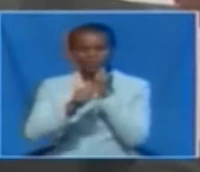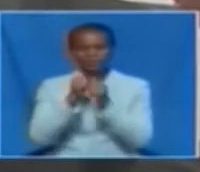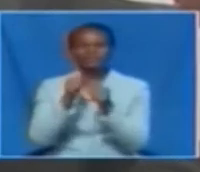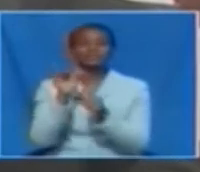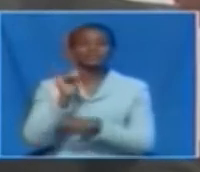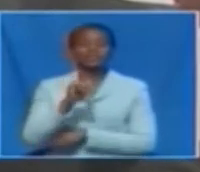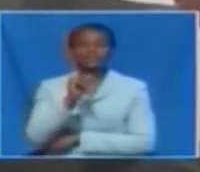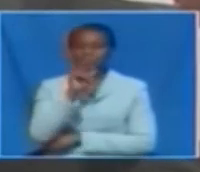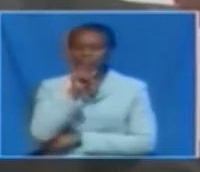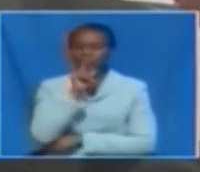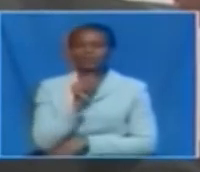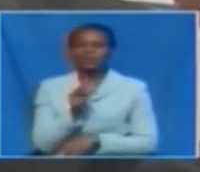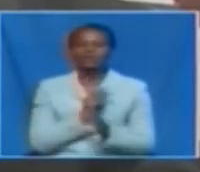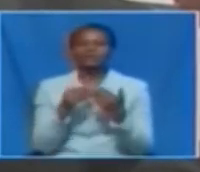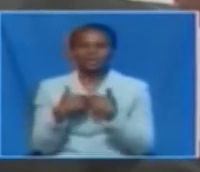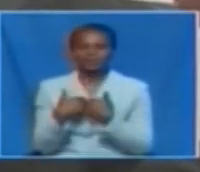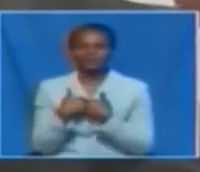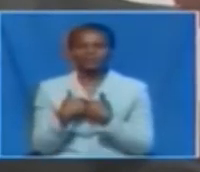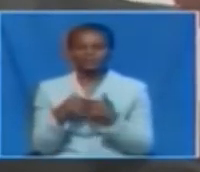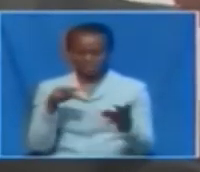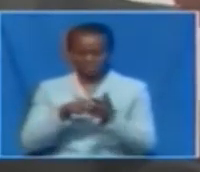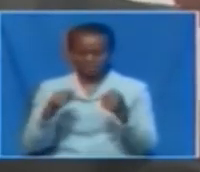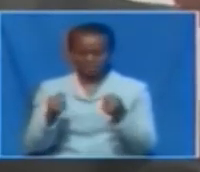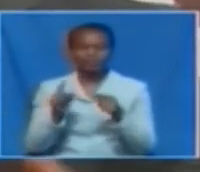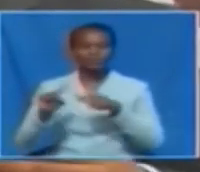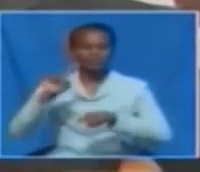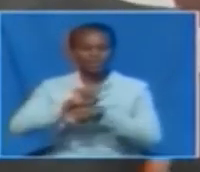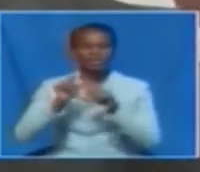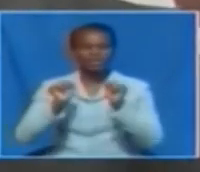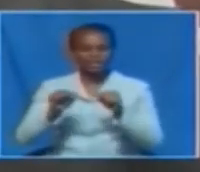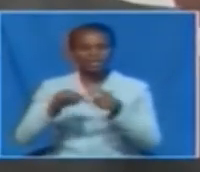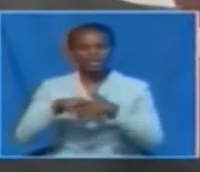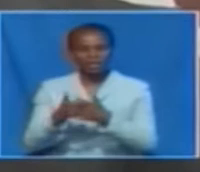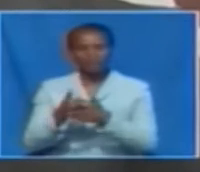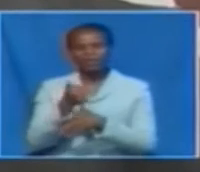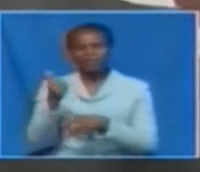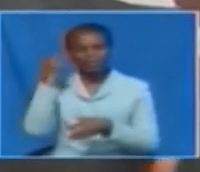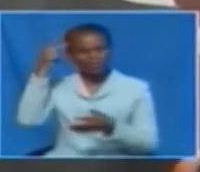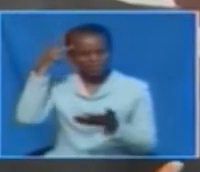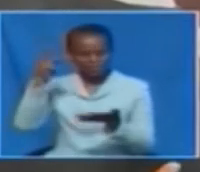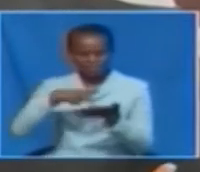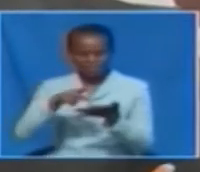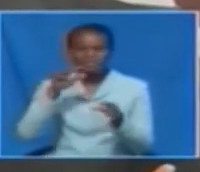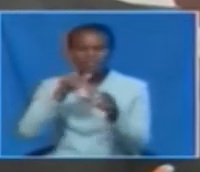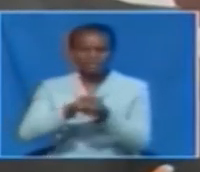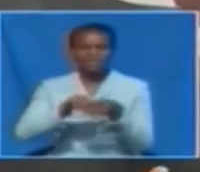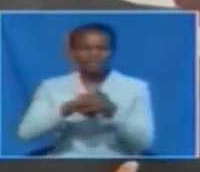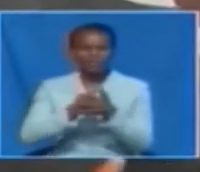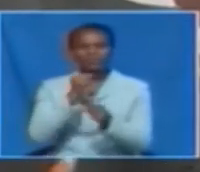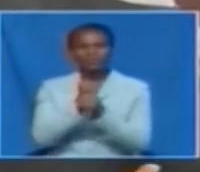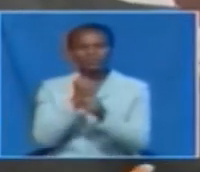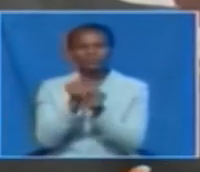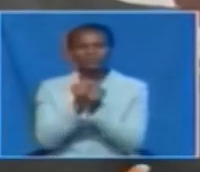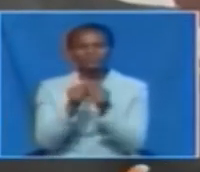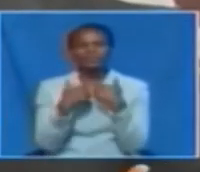Grevazio, we have remained focused that today we can be courted by other political parties as partners. If there